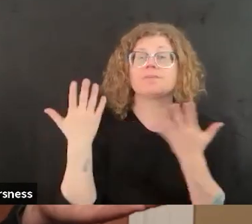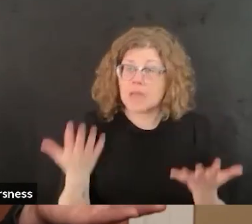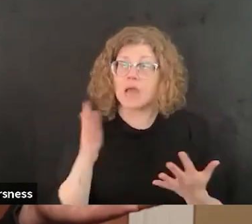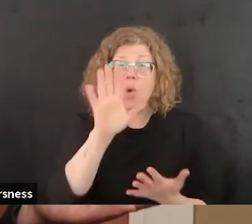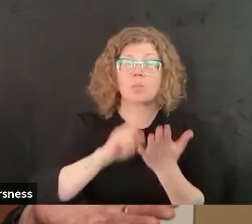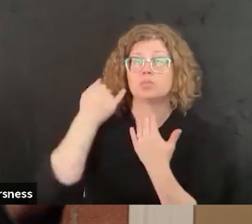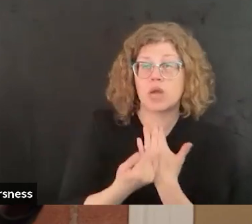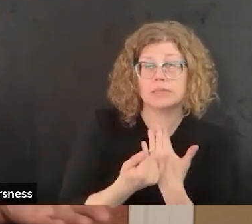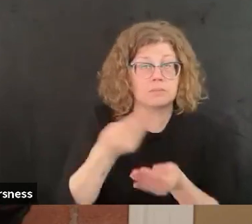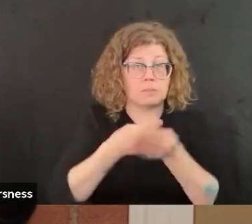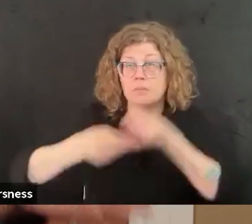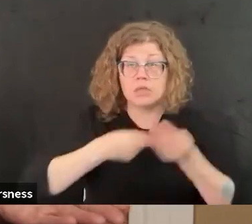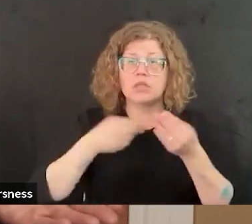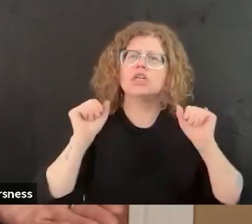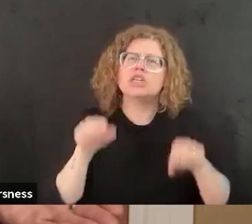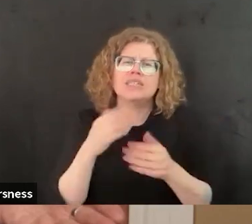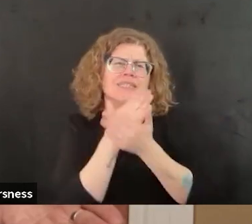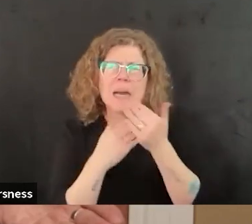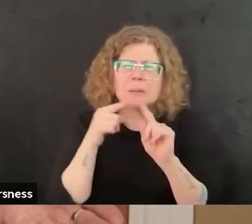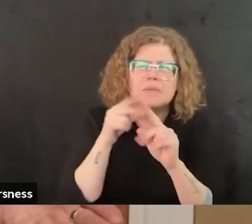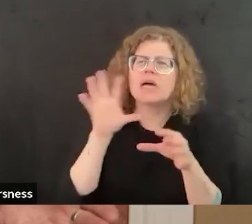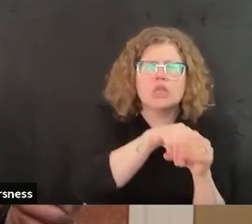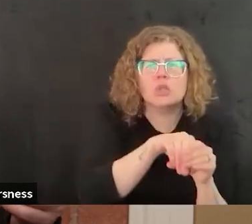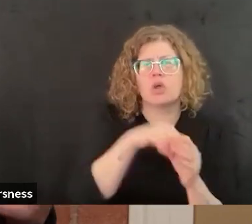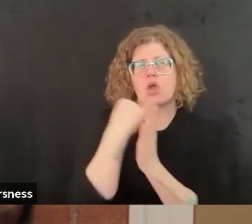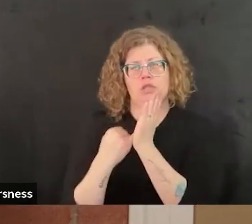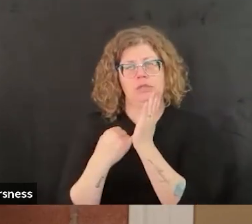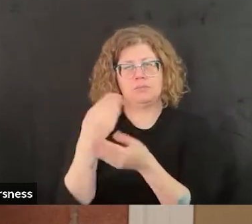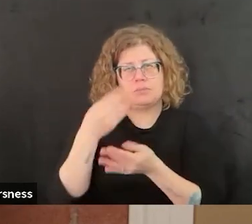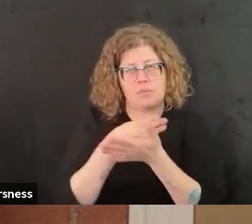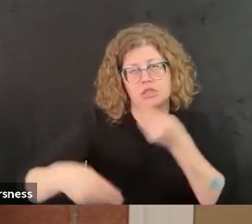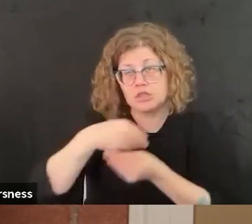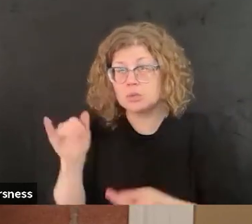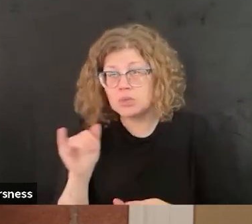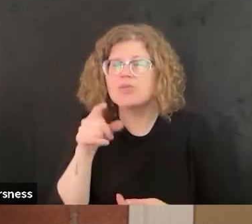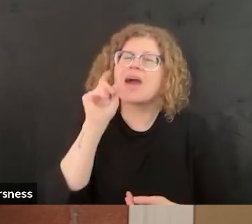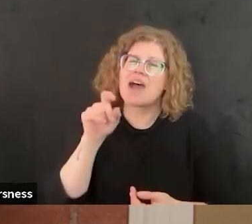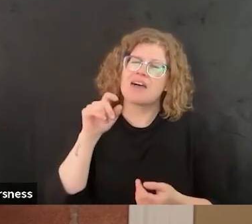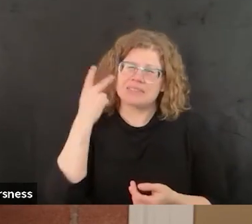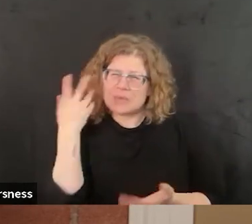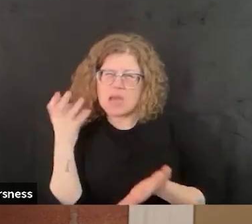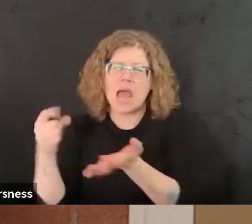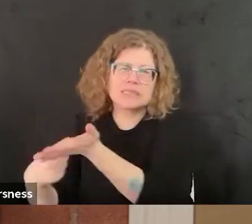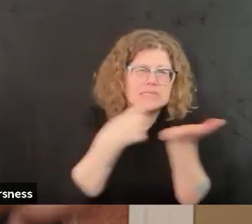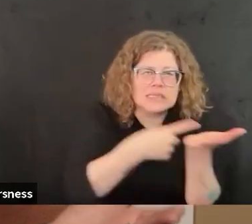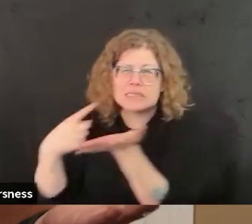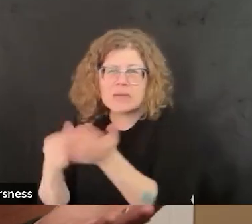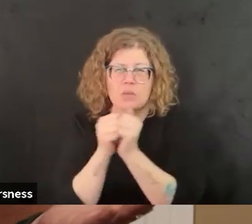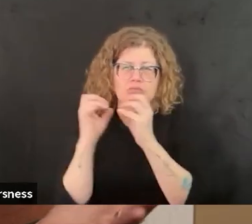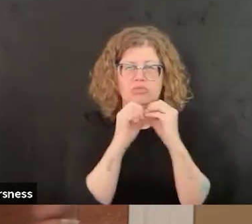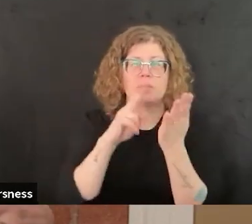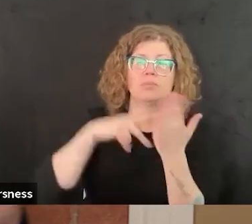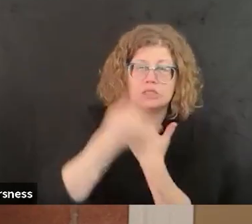in your project budget that could also go into your artist budget. So some of the negotiation up front with your artist or within